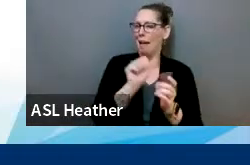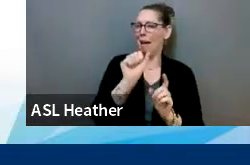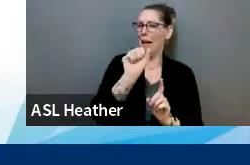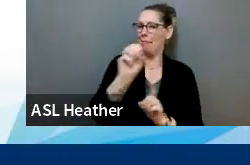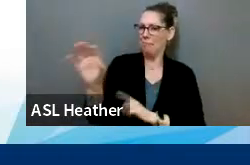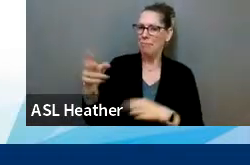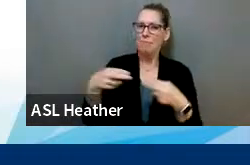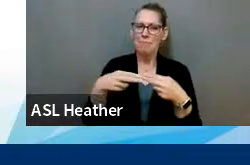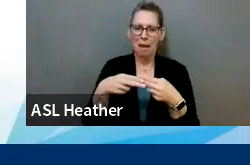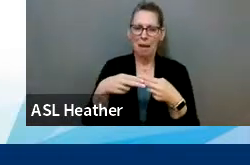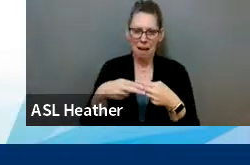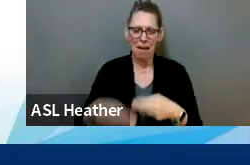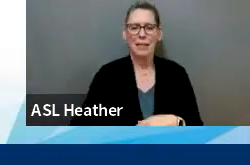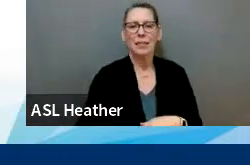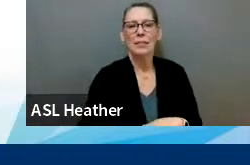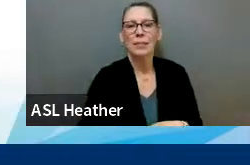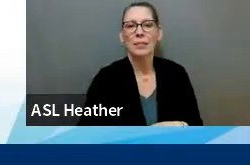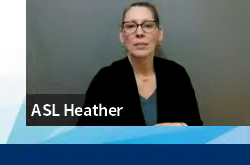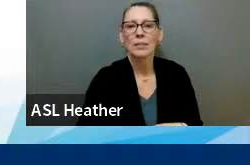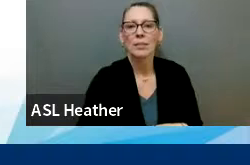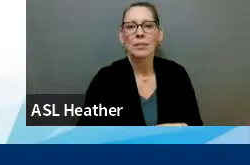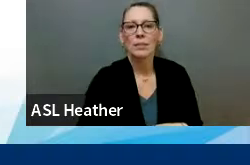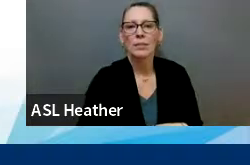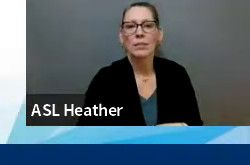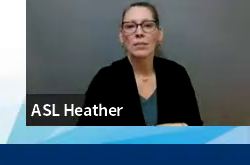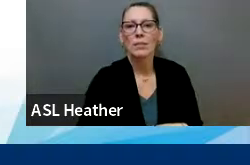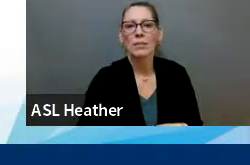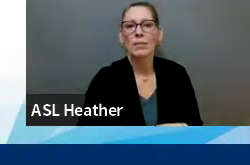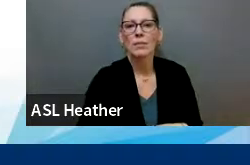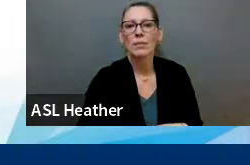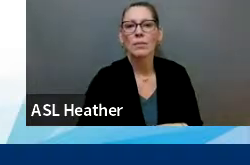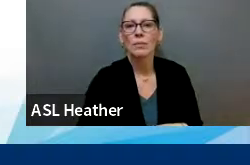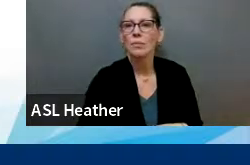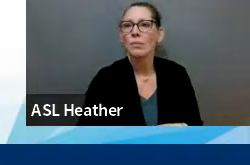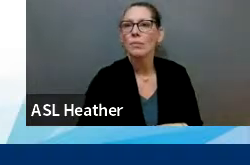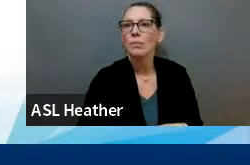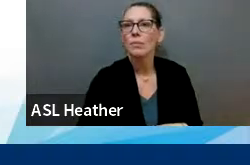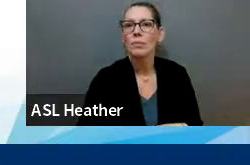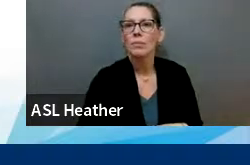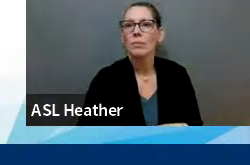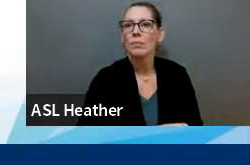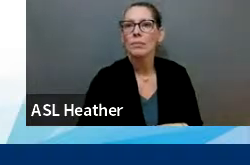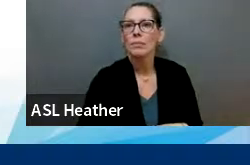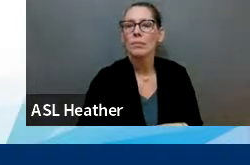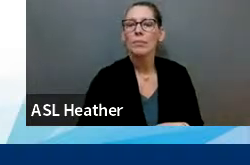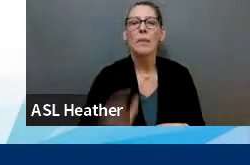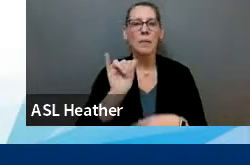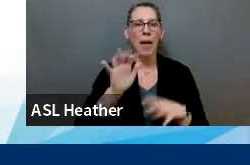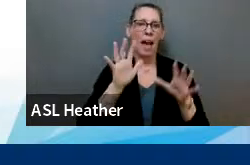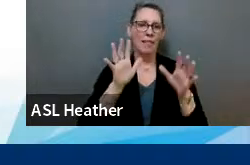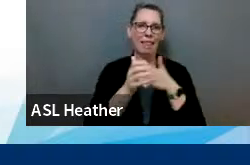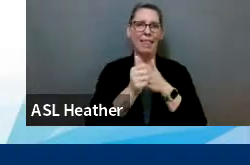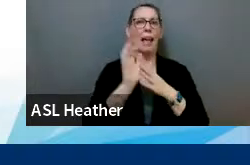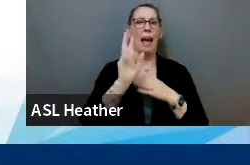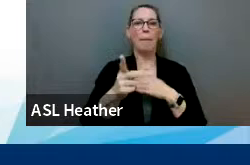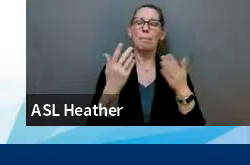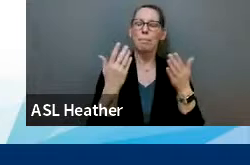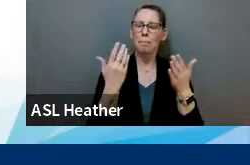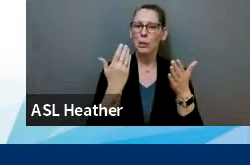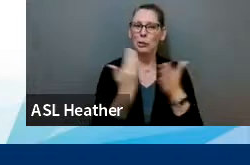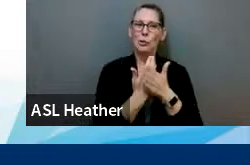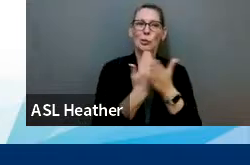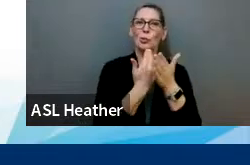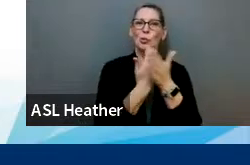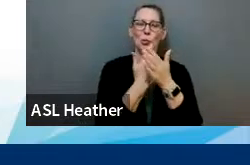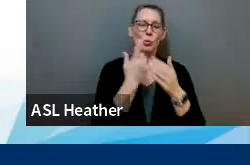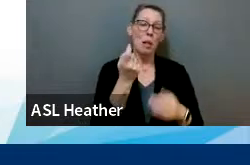slides just as a reminder leading up to the next meeting. And then we have some new ones that get a little bit more technical because